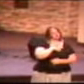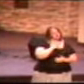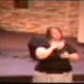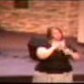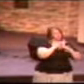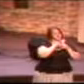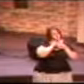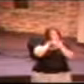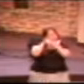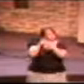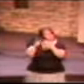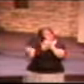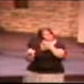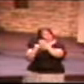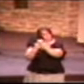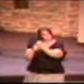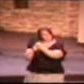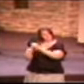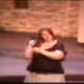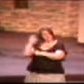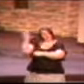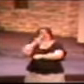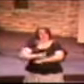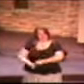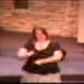to his kingdom his way of life